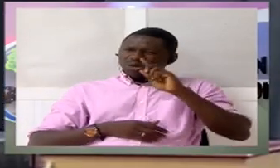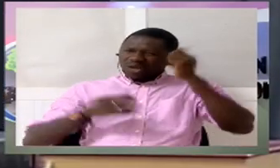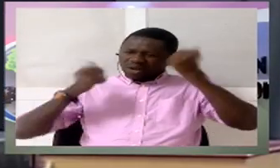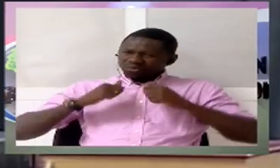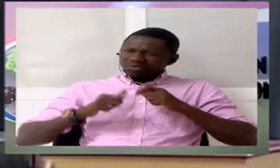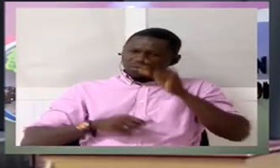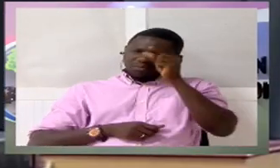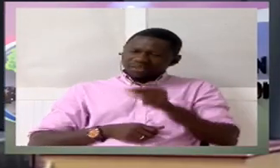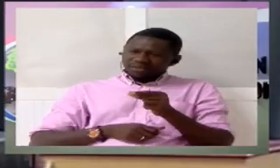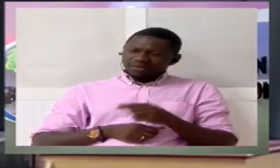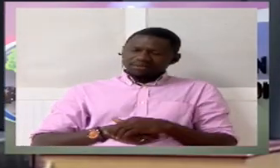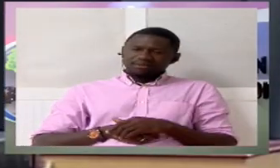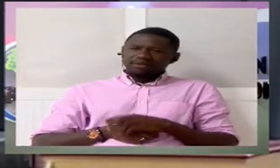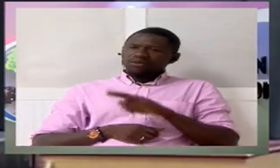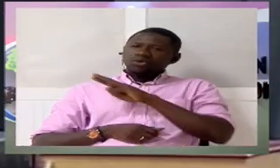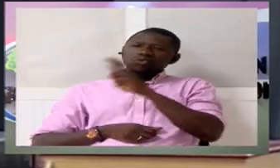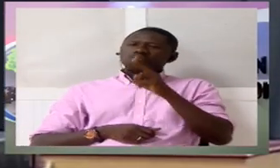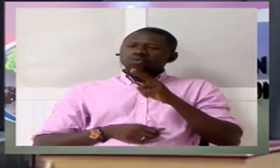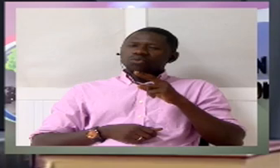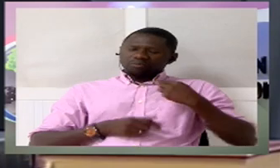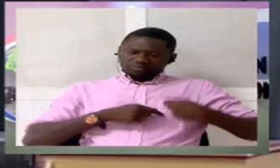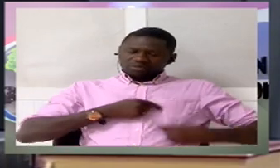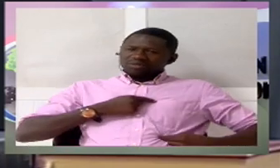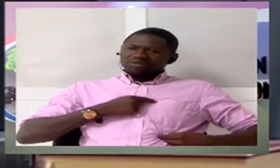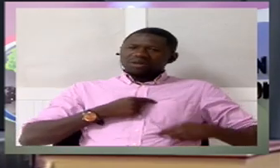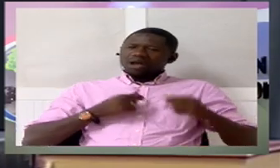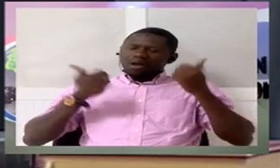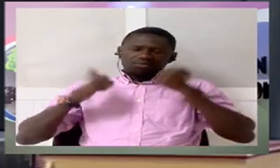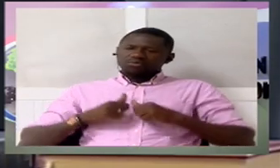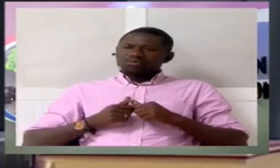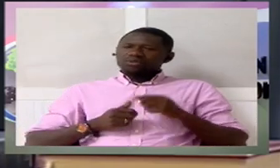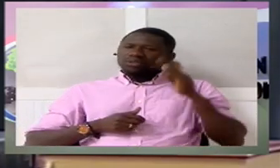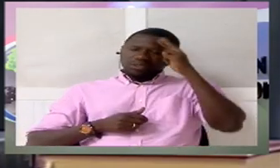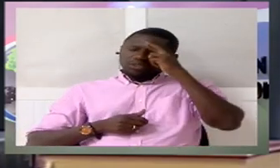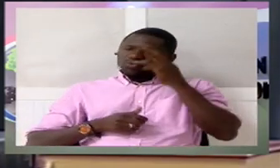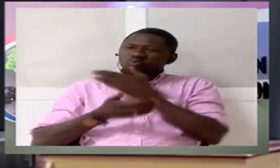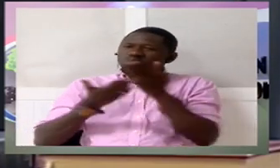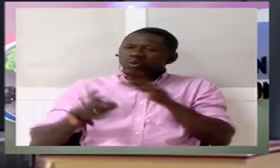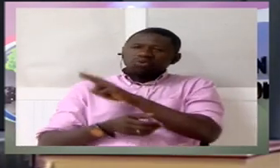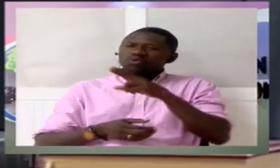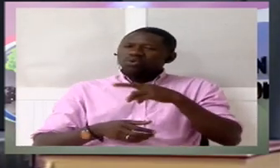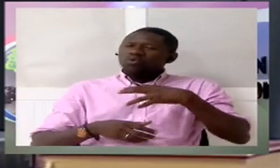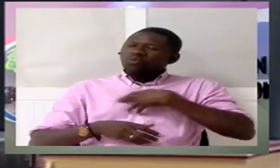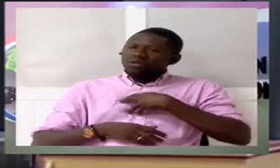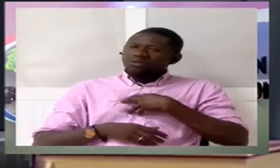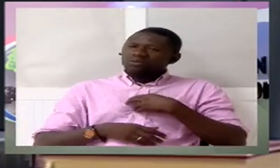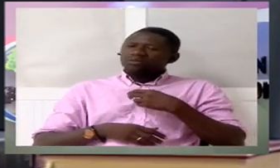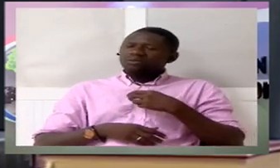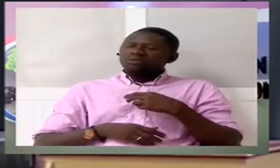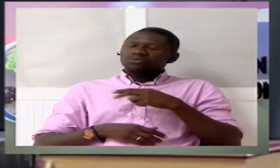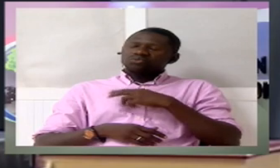manke. There was no post-mortem. Iya je manso post-mortem la. The reason why we did not allow them to do